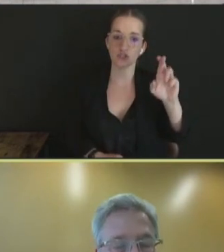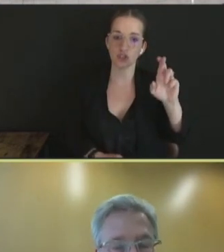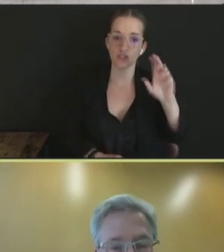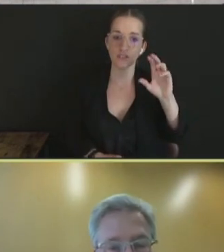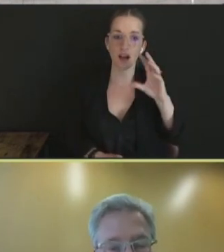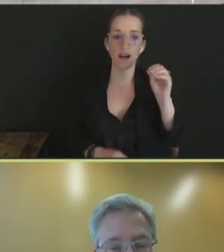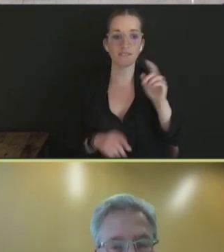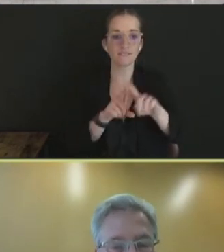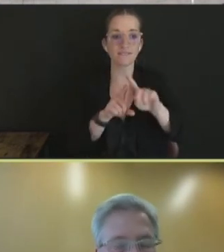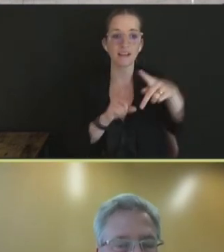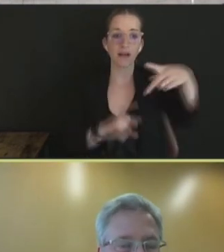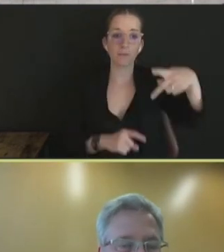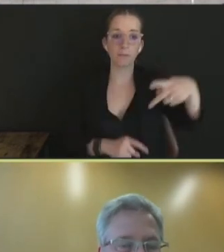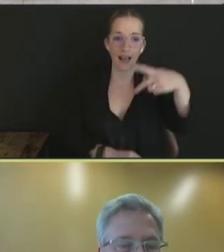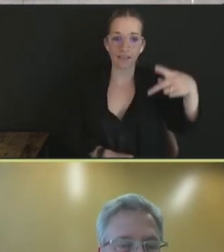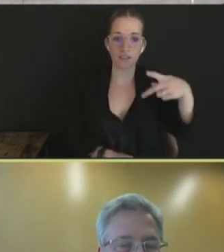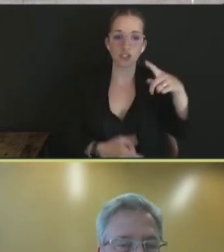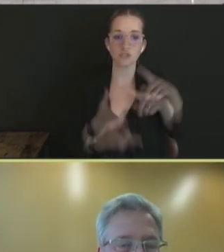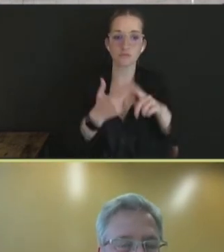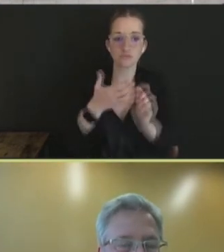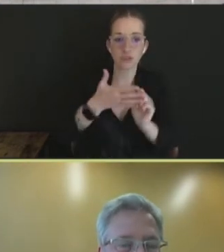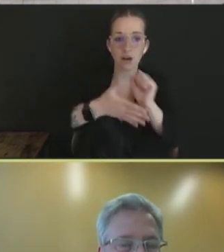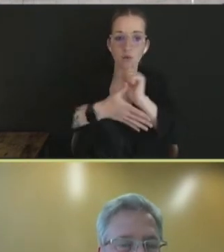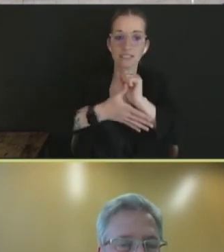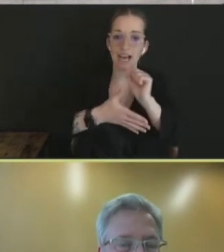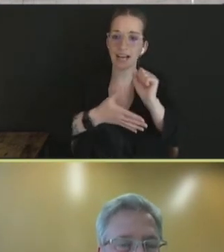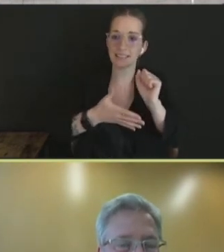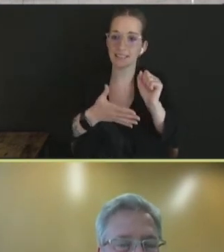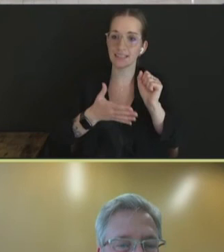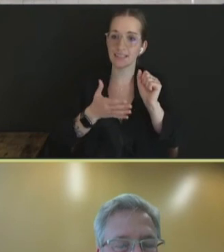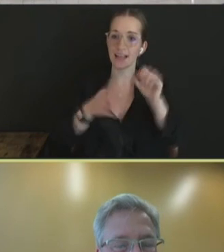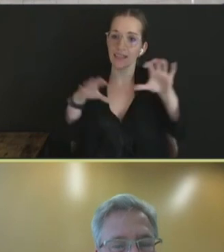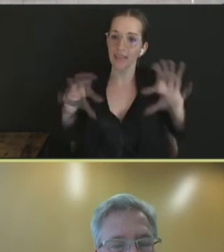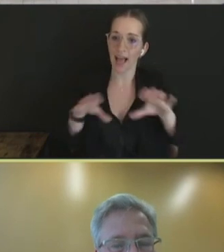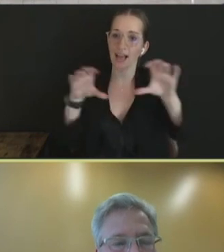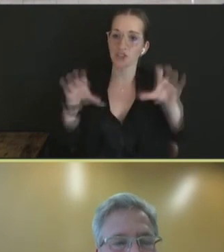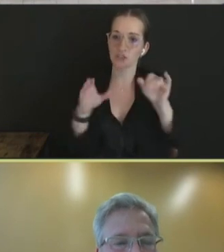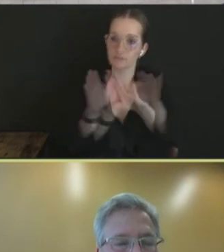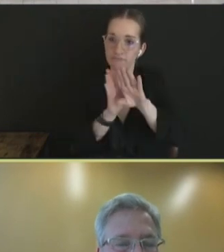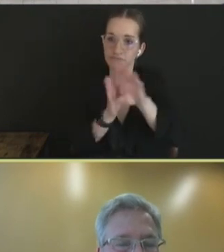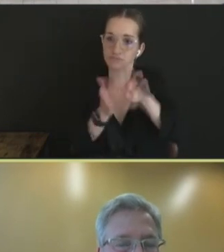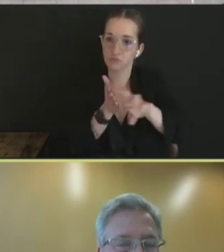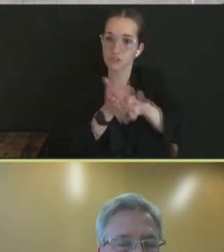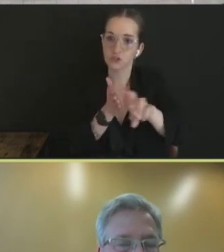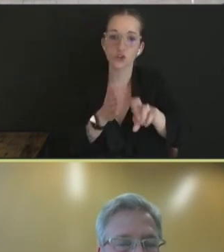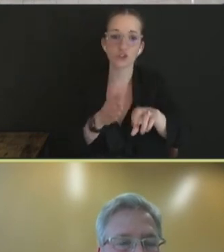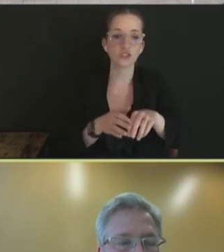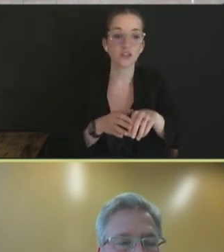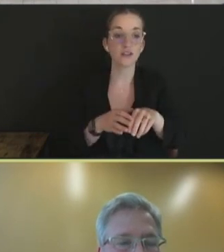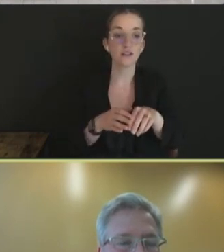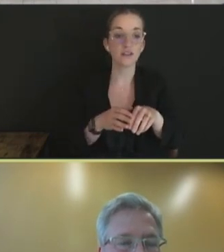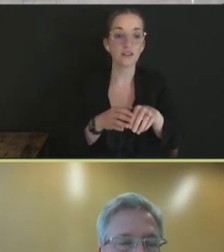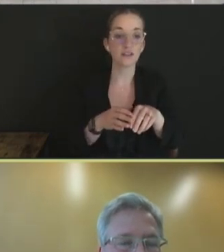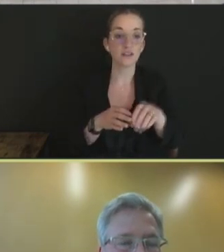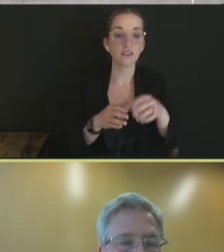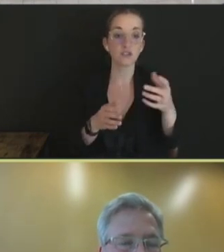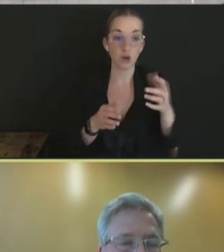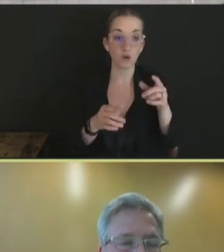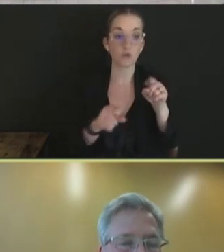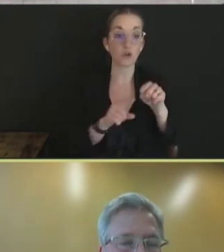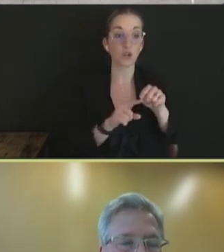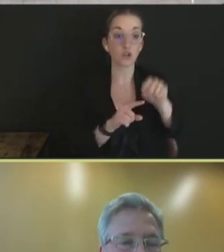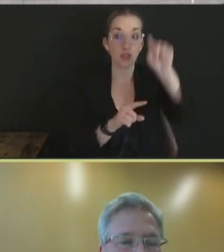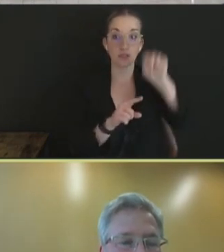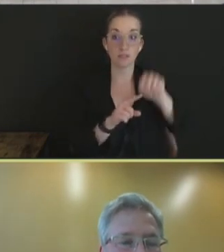prioritizing the action of those. So if you look at the y-axis and the health impact, and that's